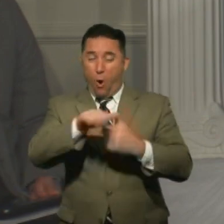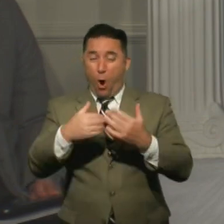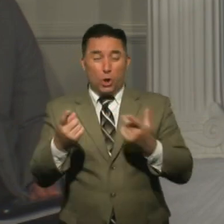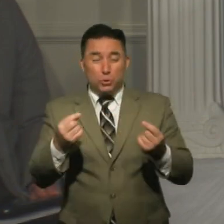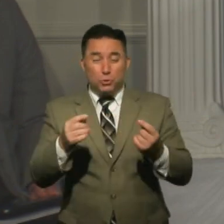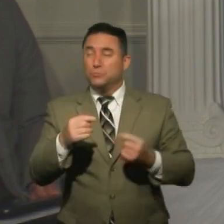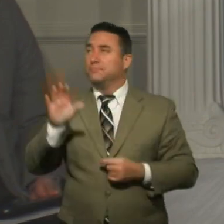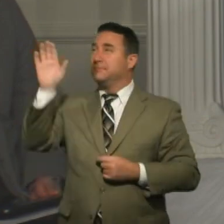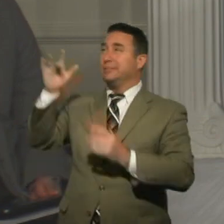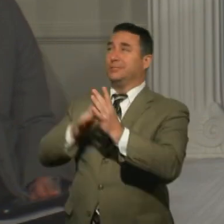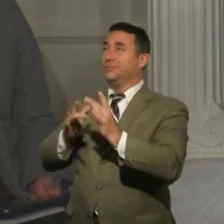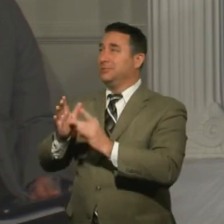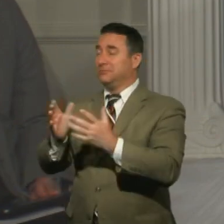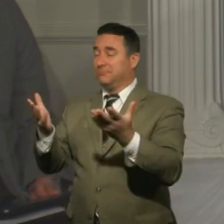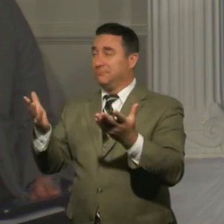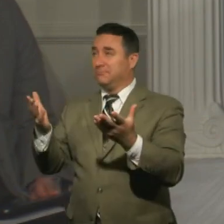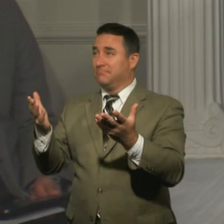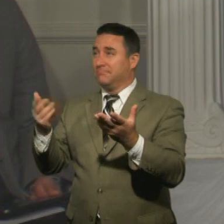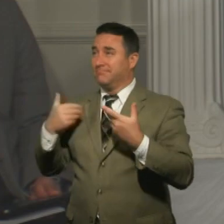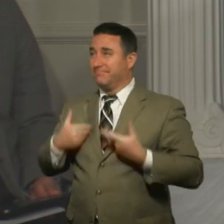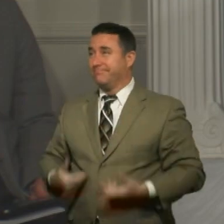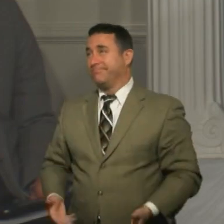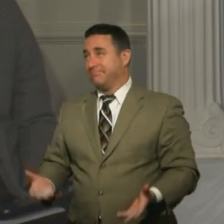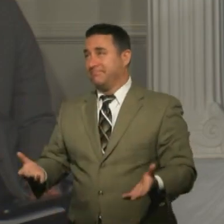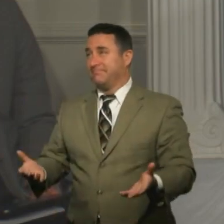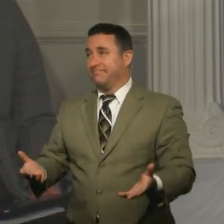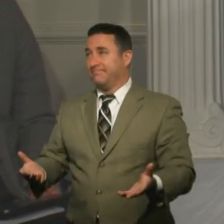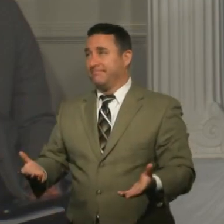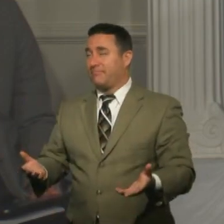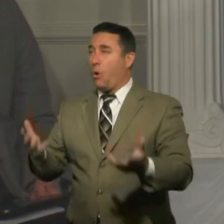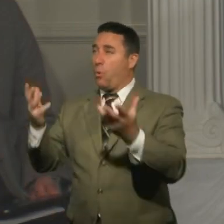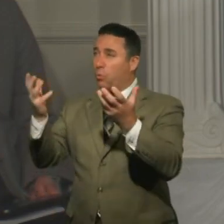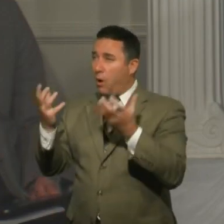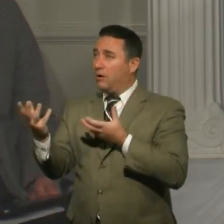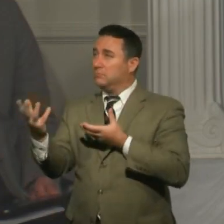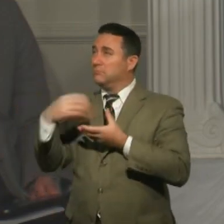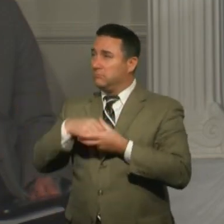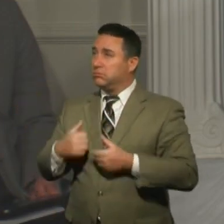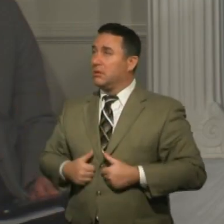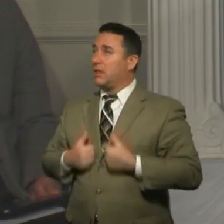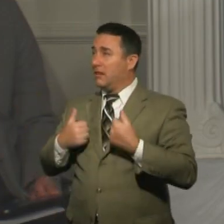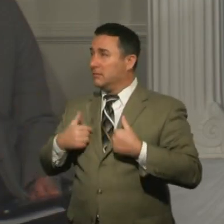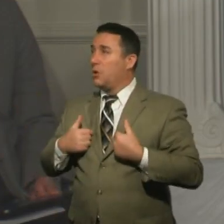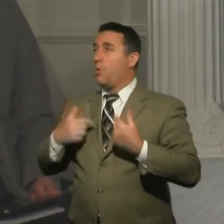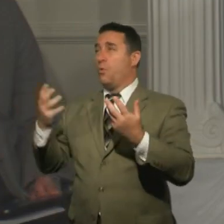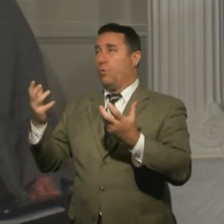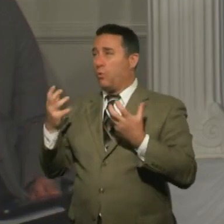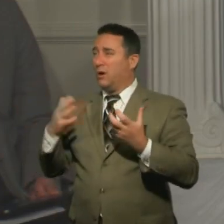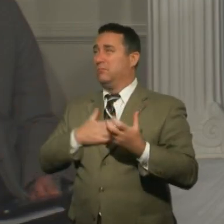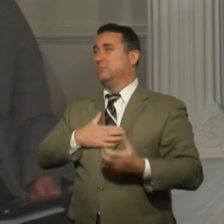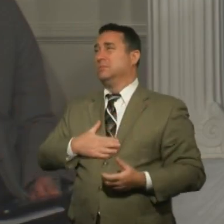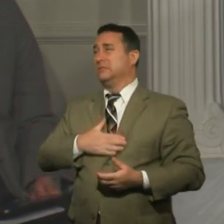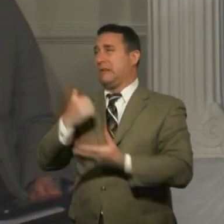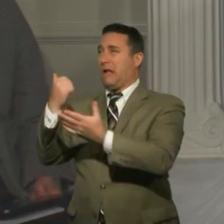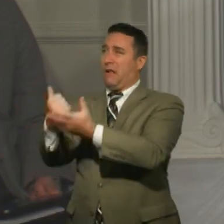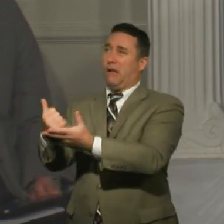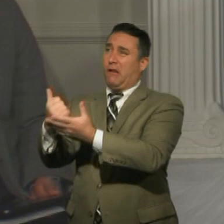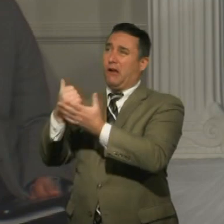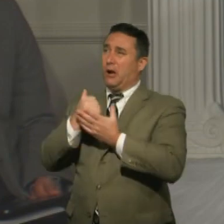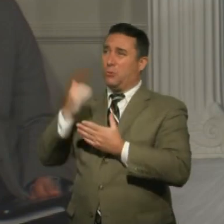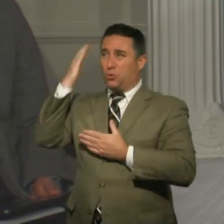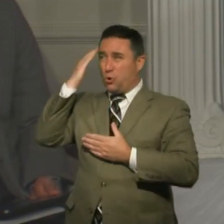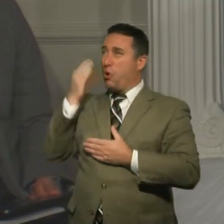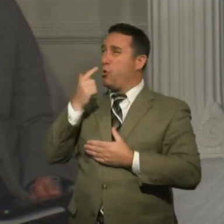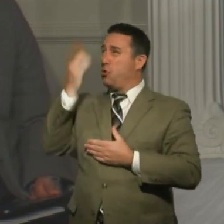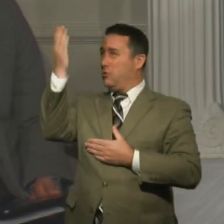say, Jesus, I'm here. I want you in my life. Can you please help me to know who